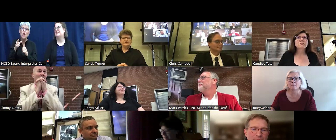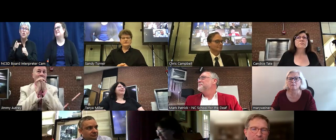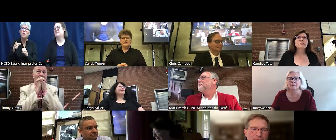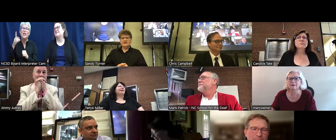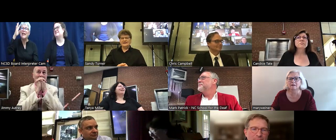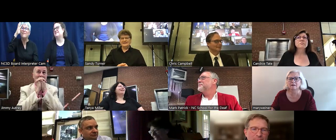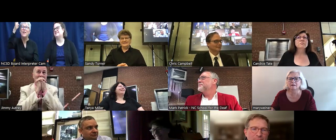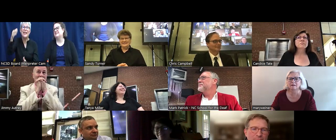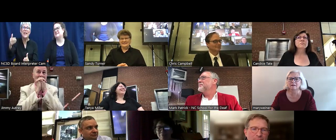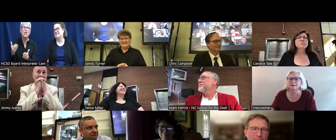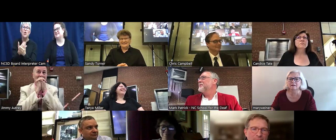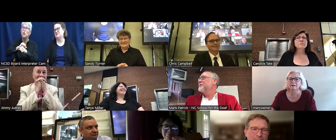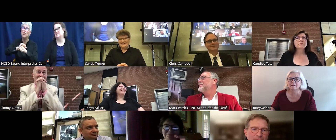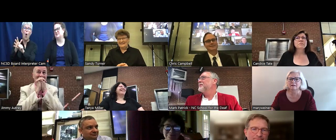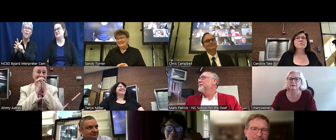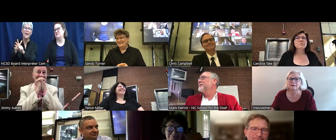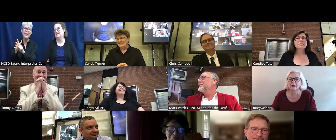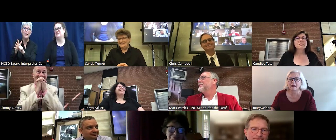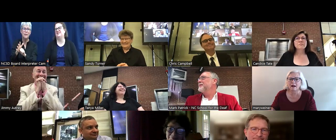herself.